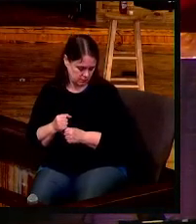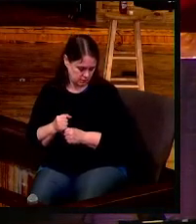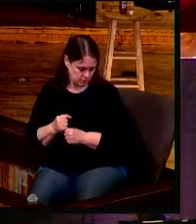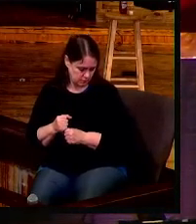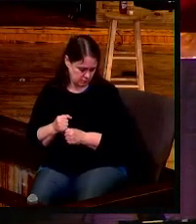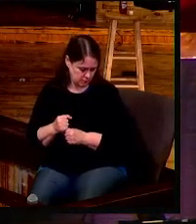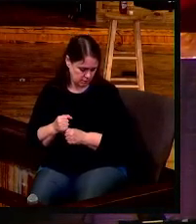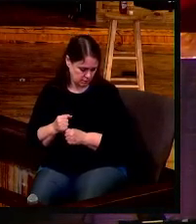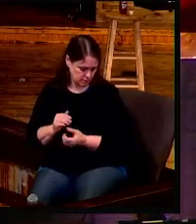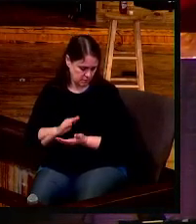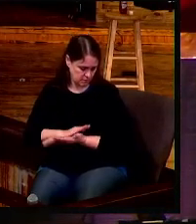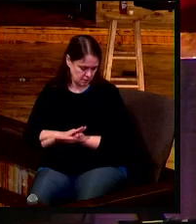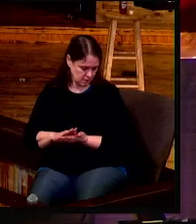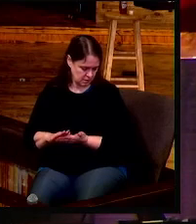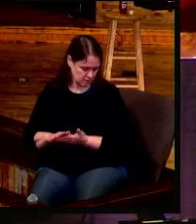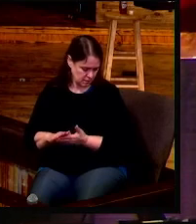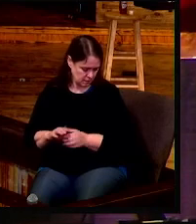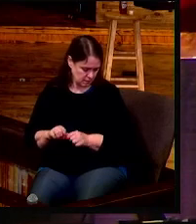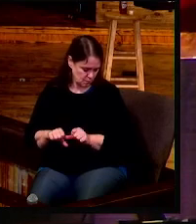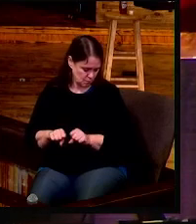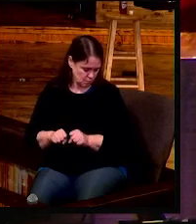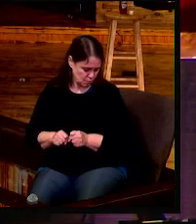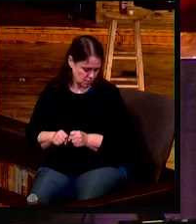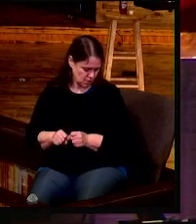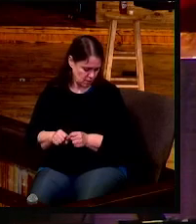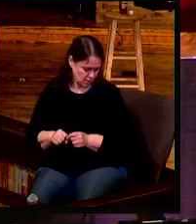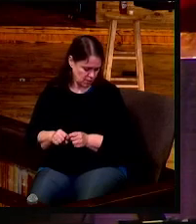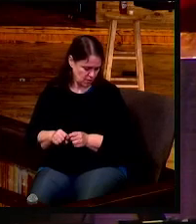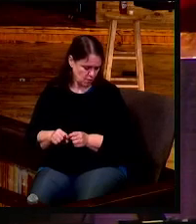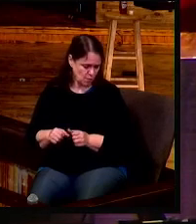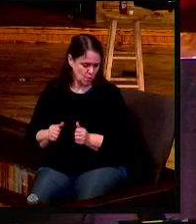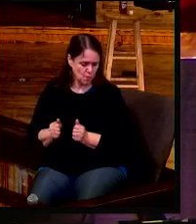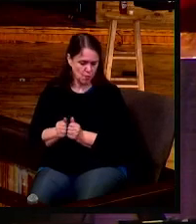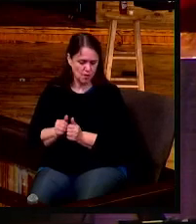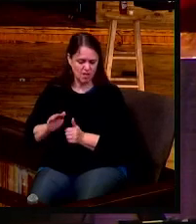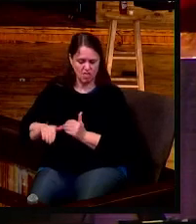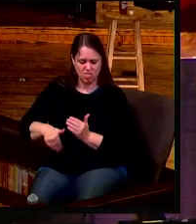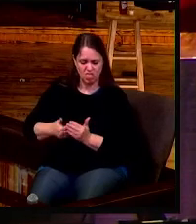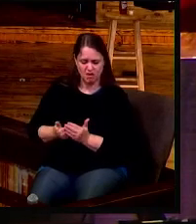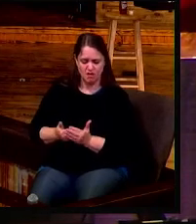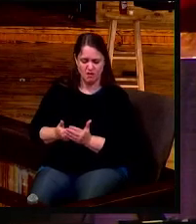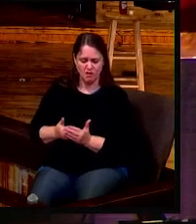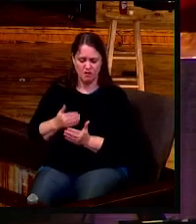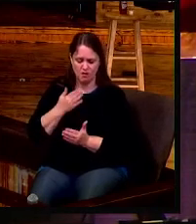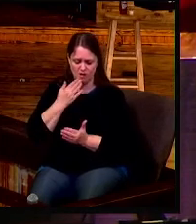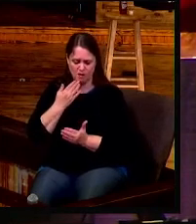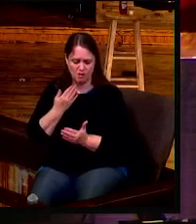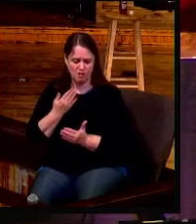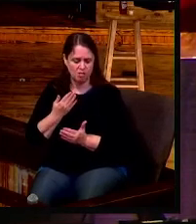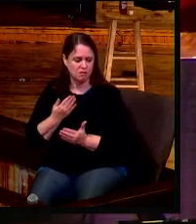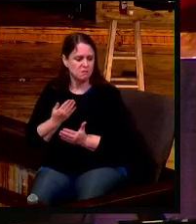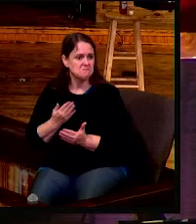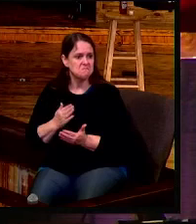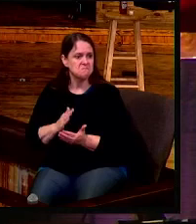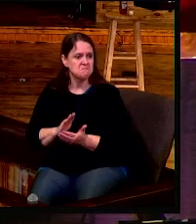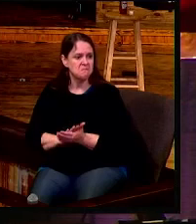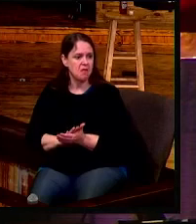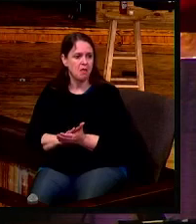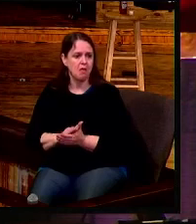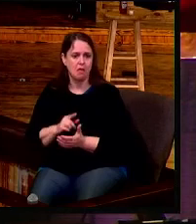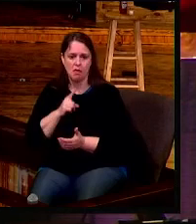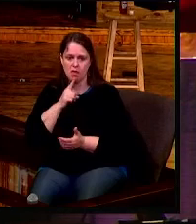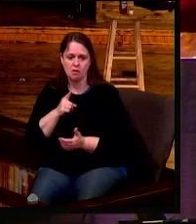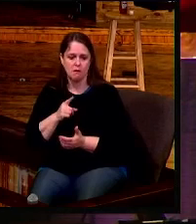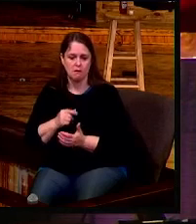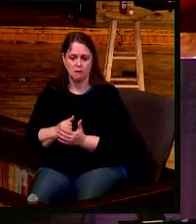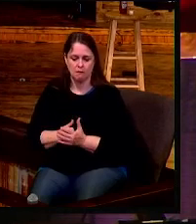clean break with all cutting, backbiting, profane talk. Be gentle with one another, sensitive. Forgive one another as